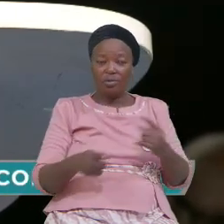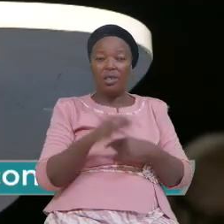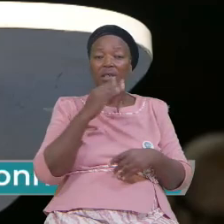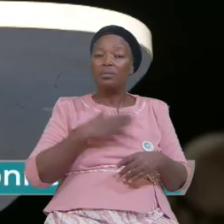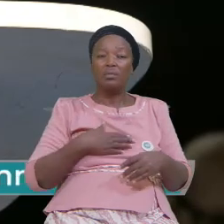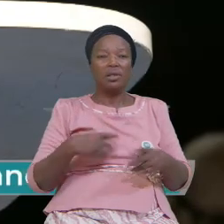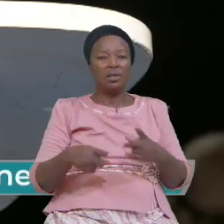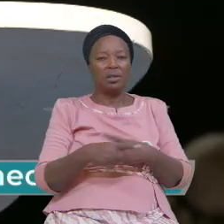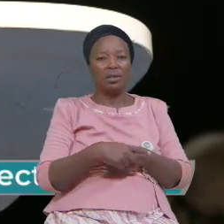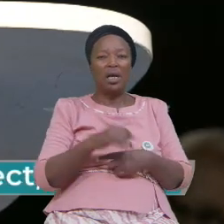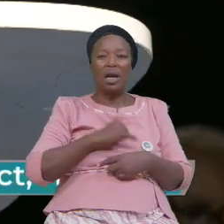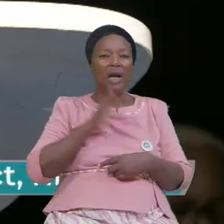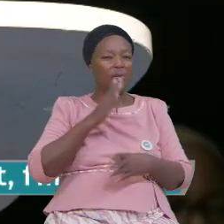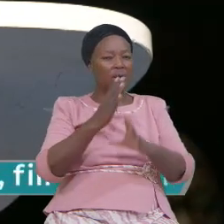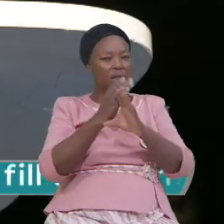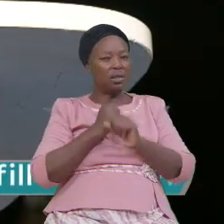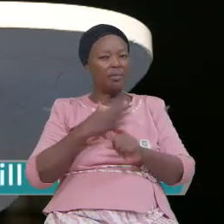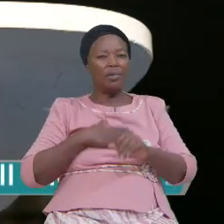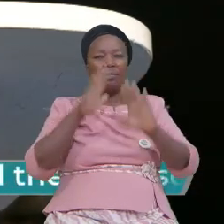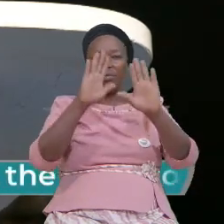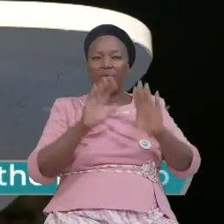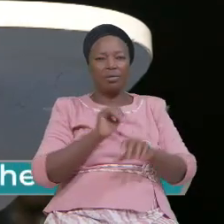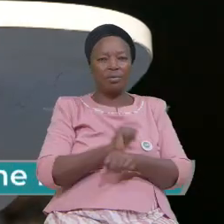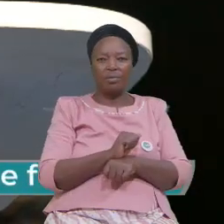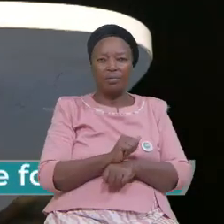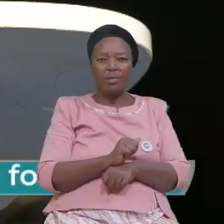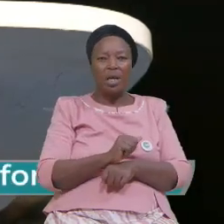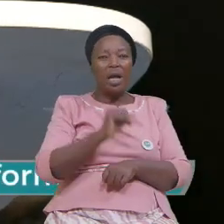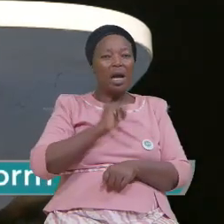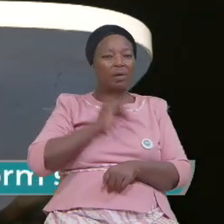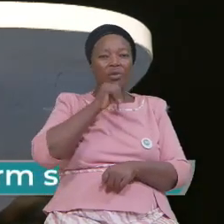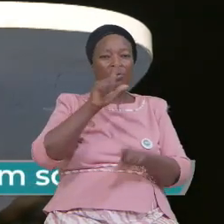I will receive my miracle. Don't be an onlooker.